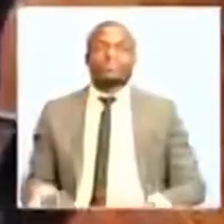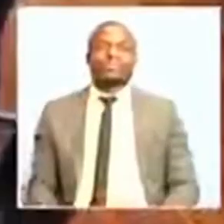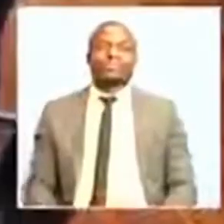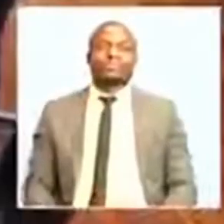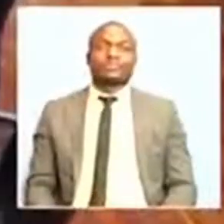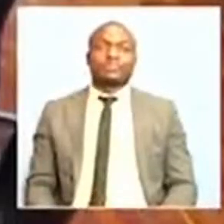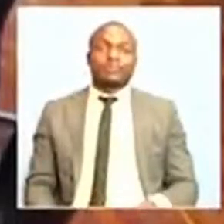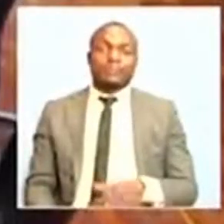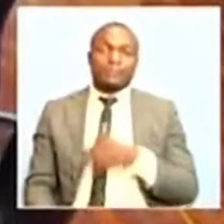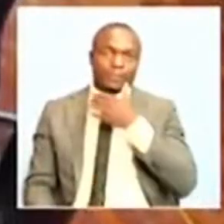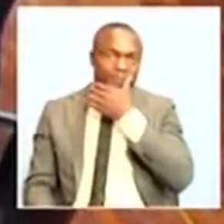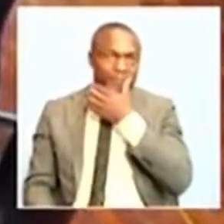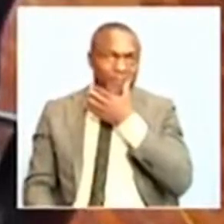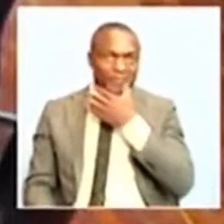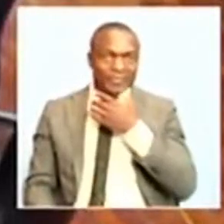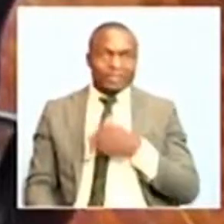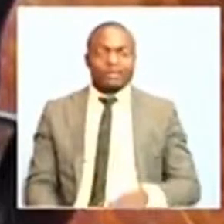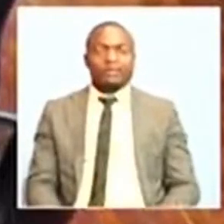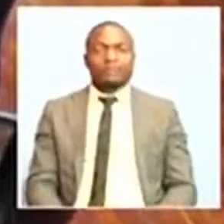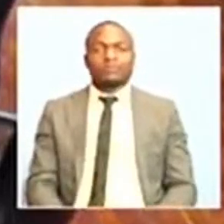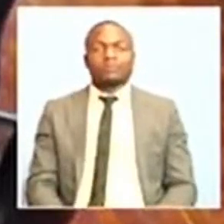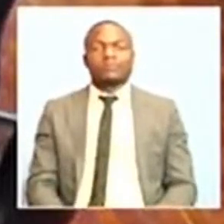Yeah. Okay.